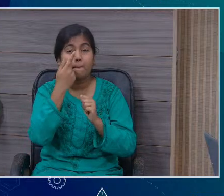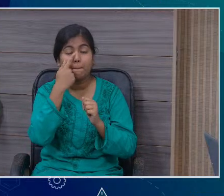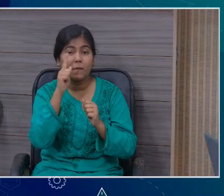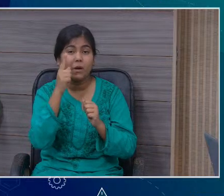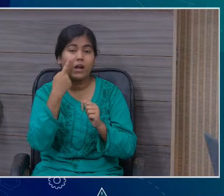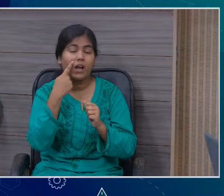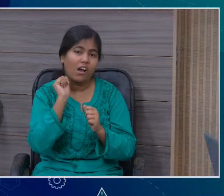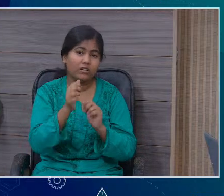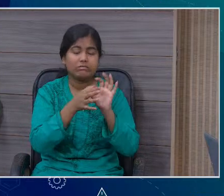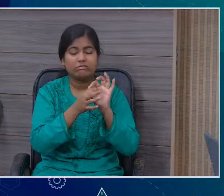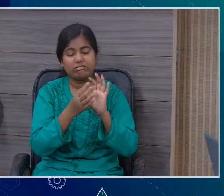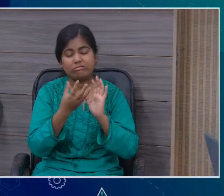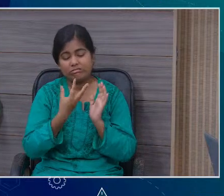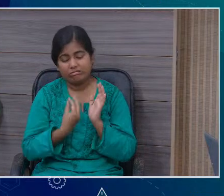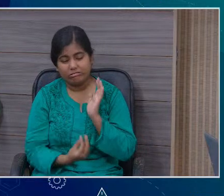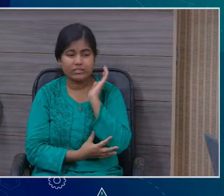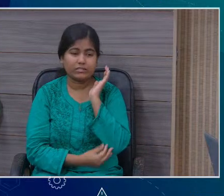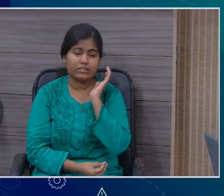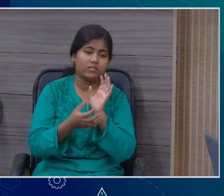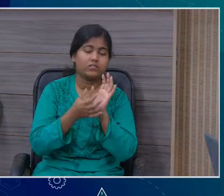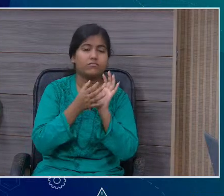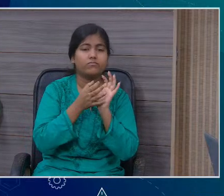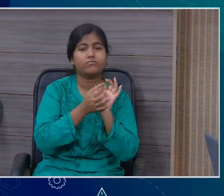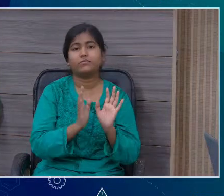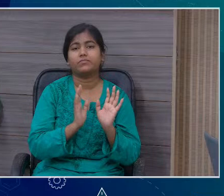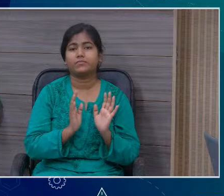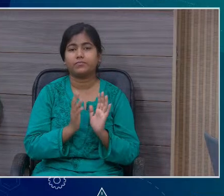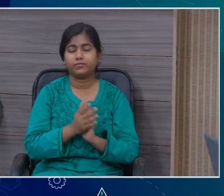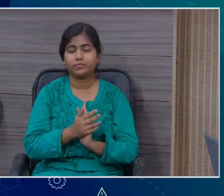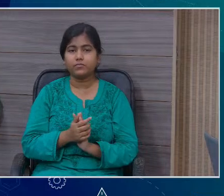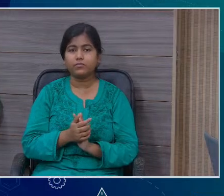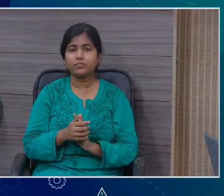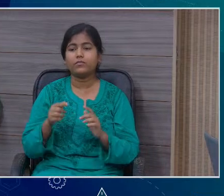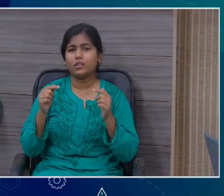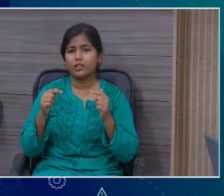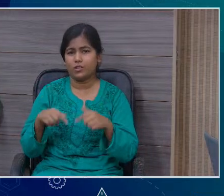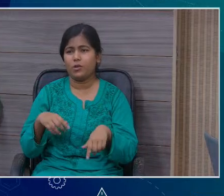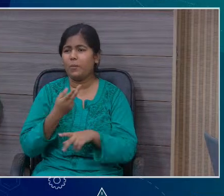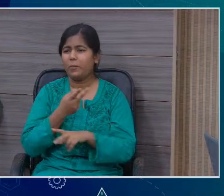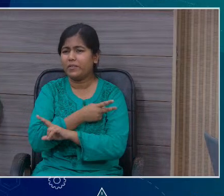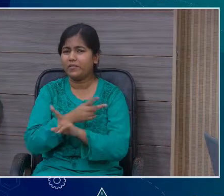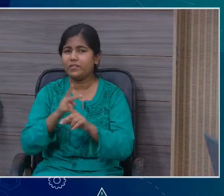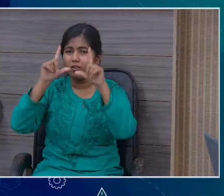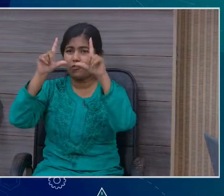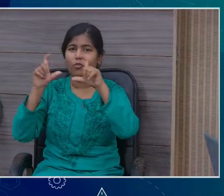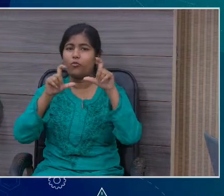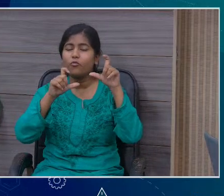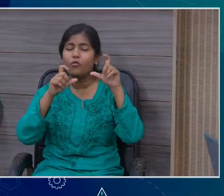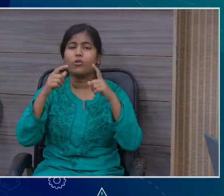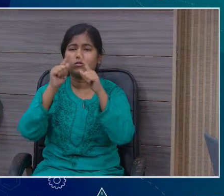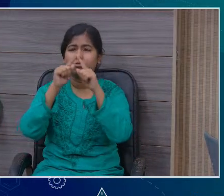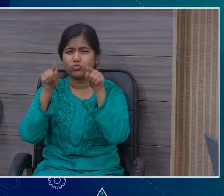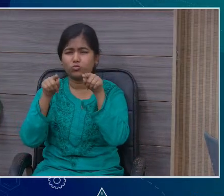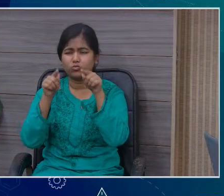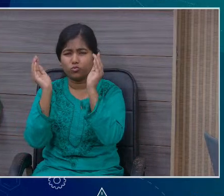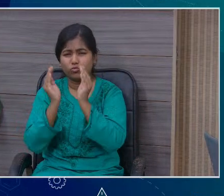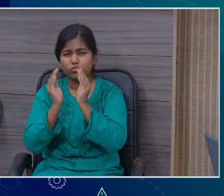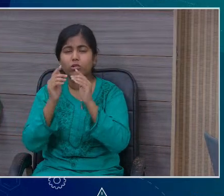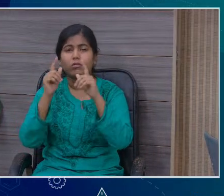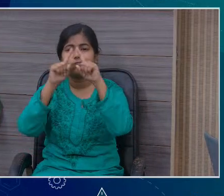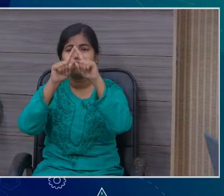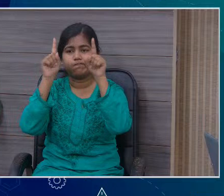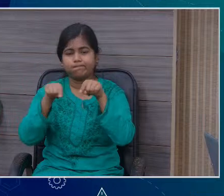Okay, so we have a flashcard in this presentation. There's a presentation you have prepared, and